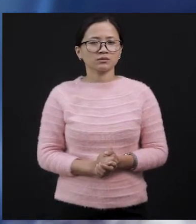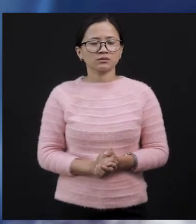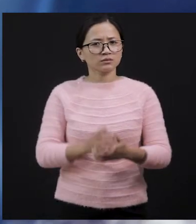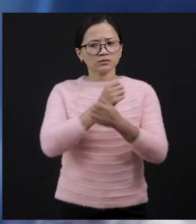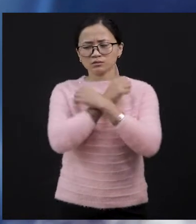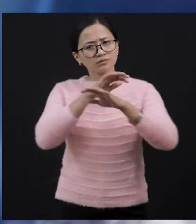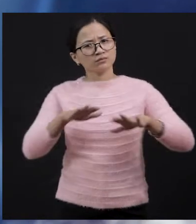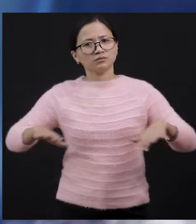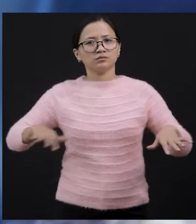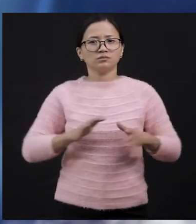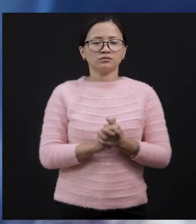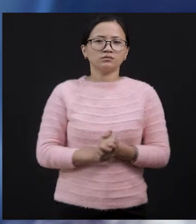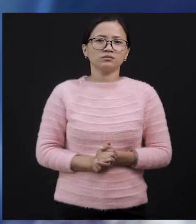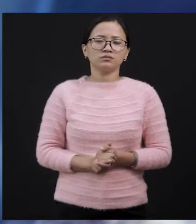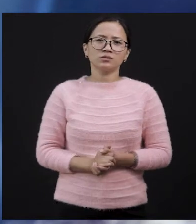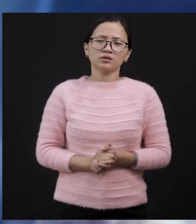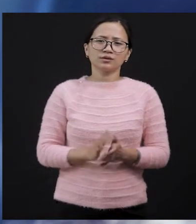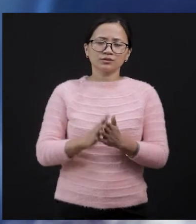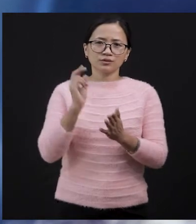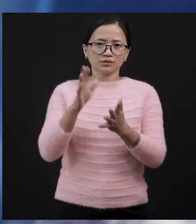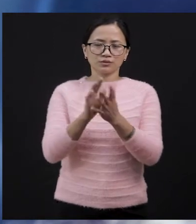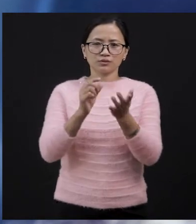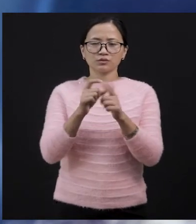Dear students, due to